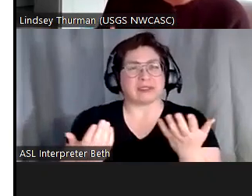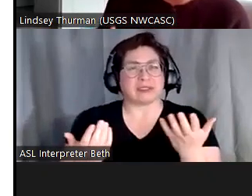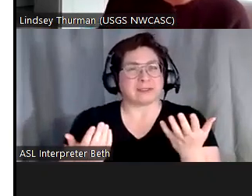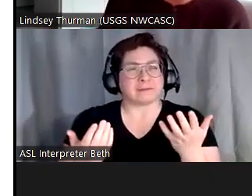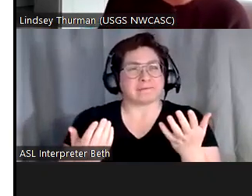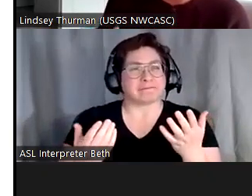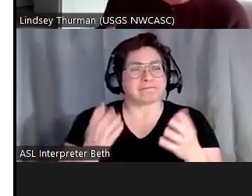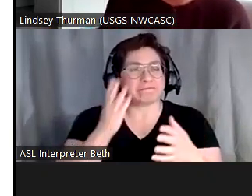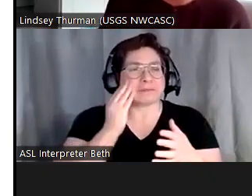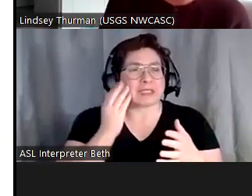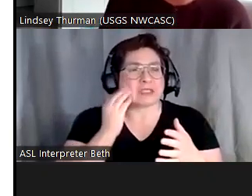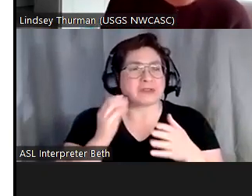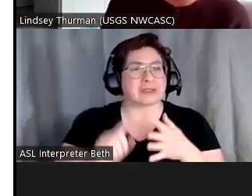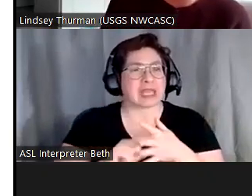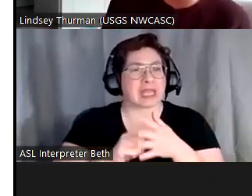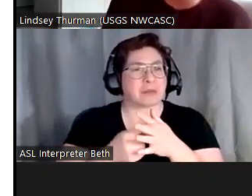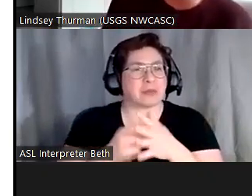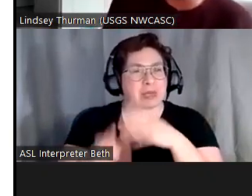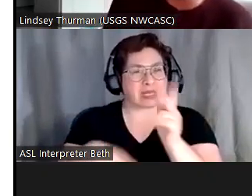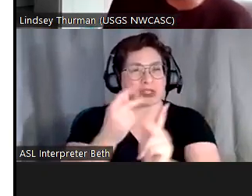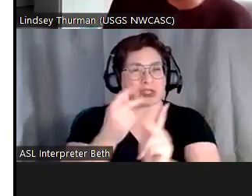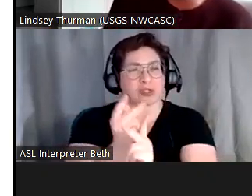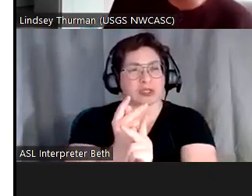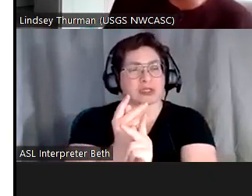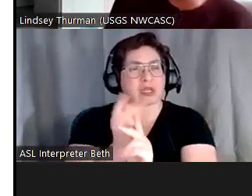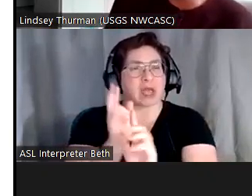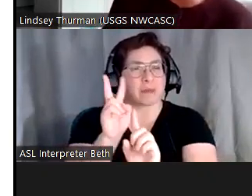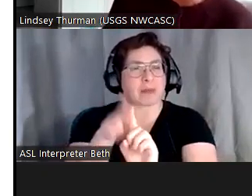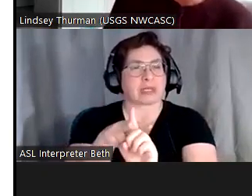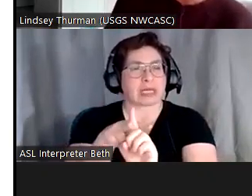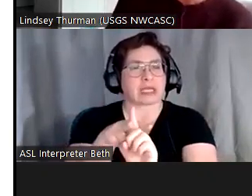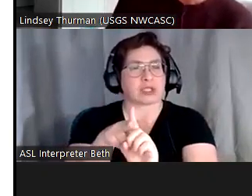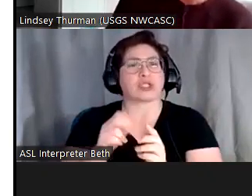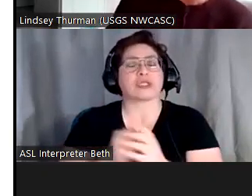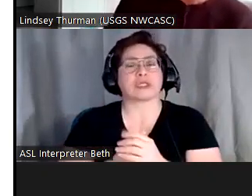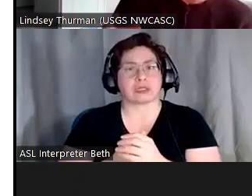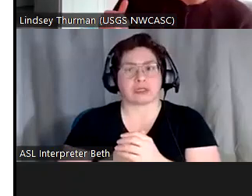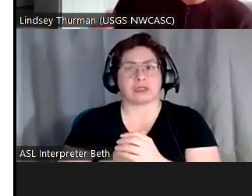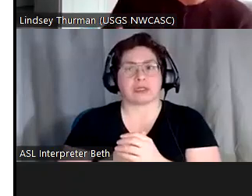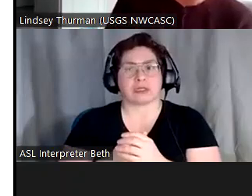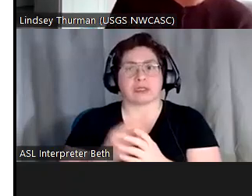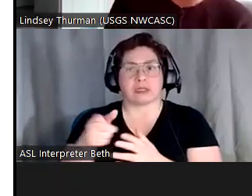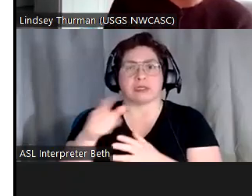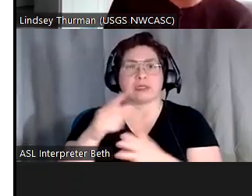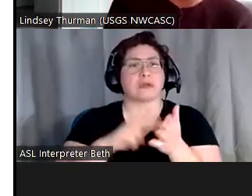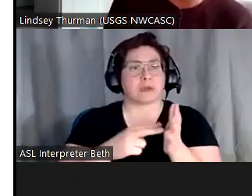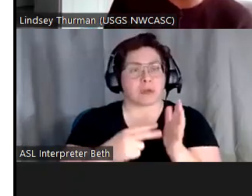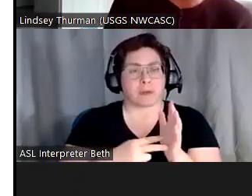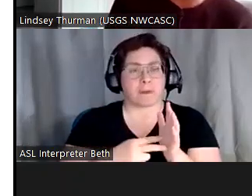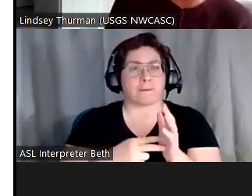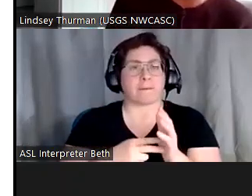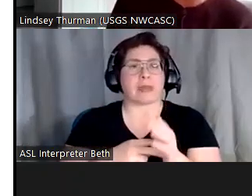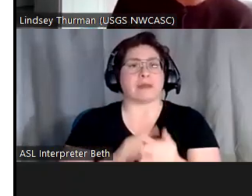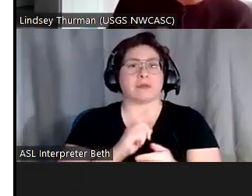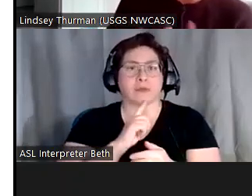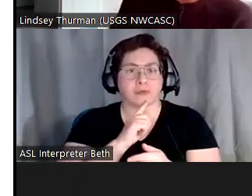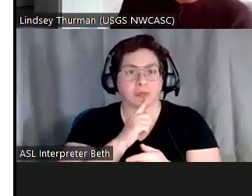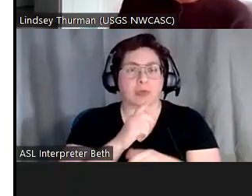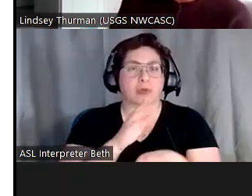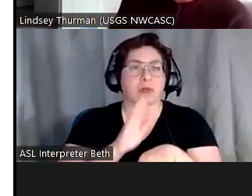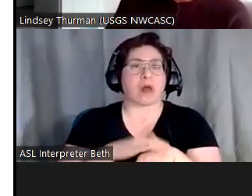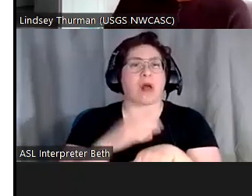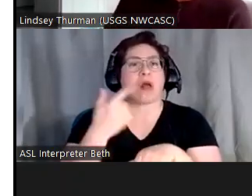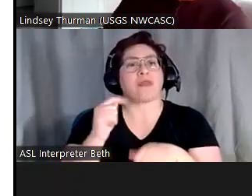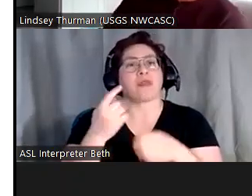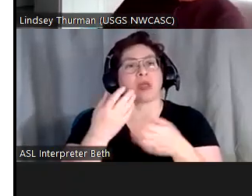on-the-ground implementation type applications. So these are meant to be real on-the-ground